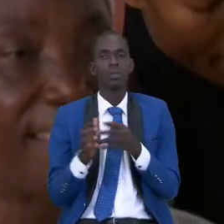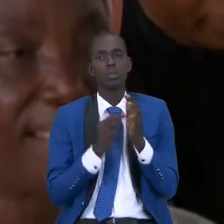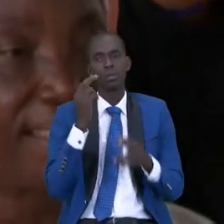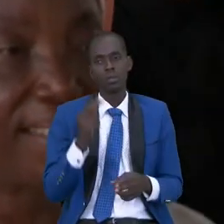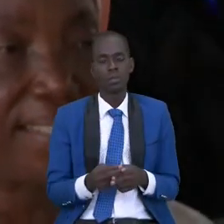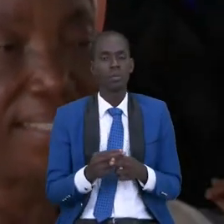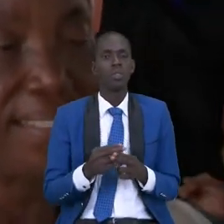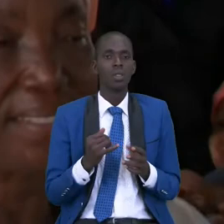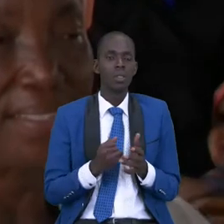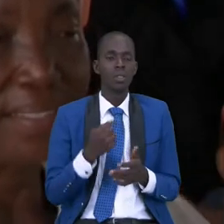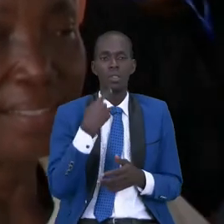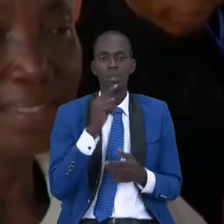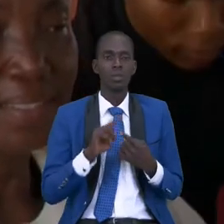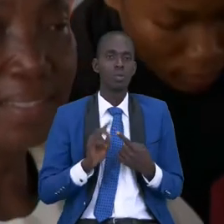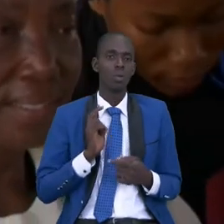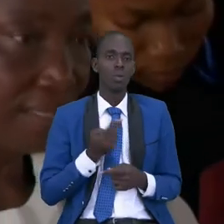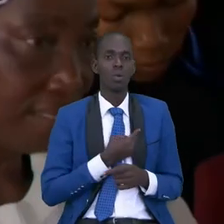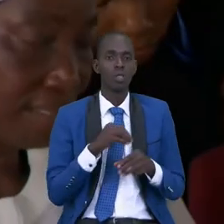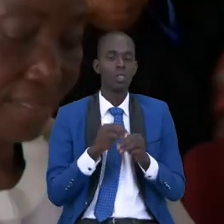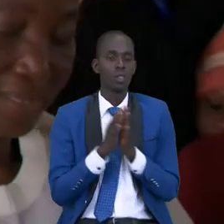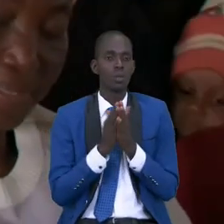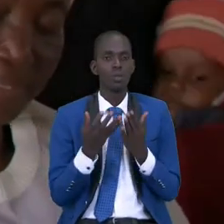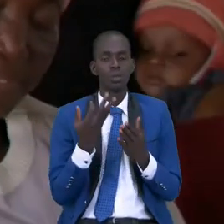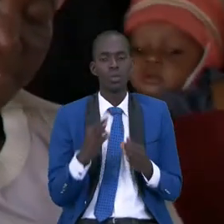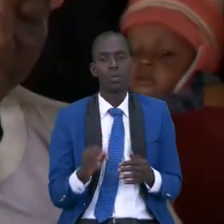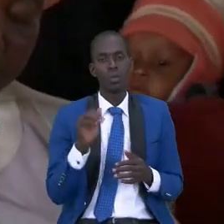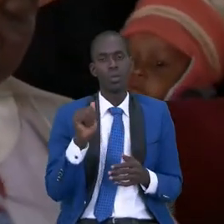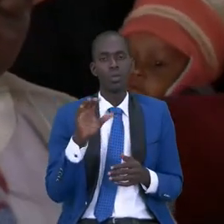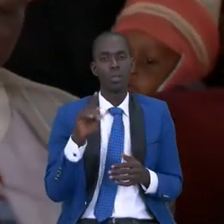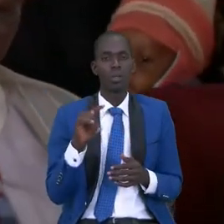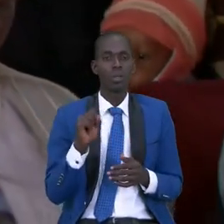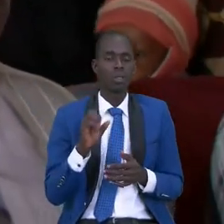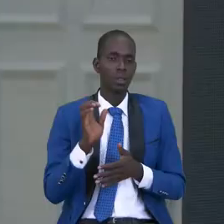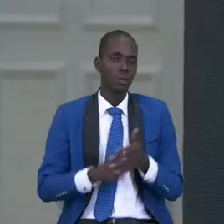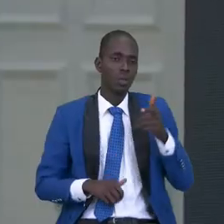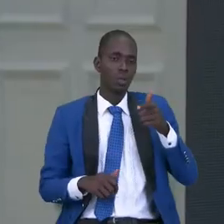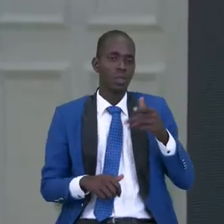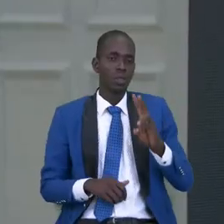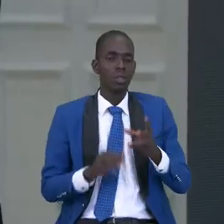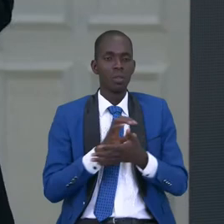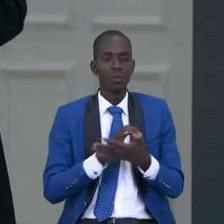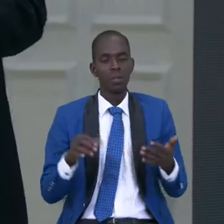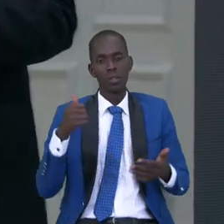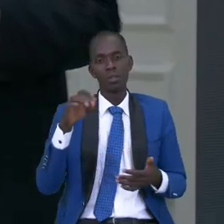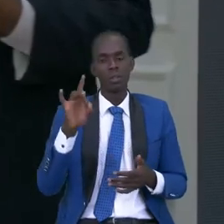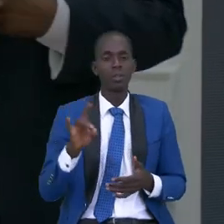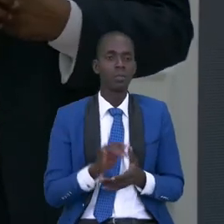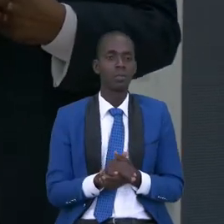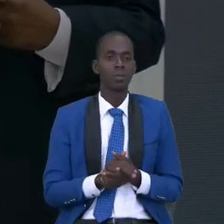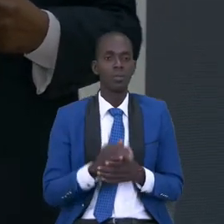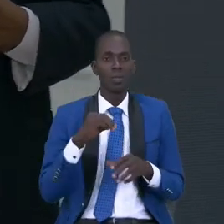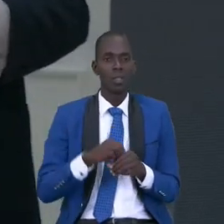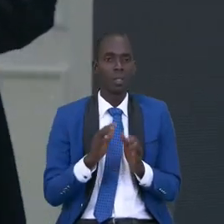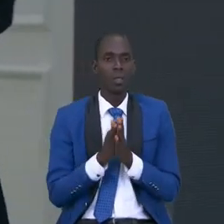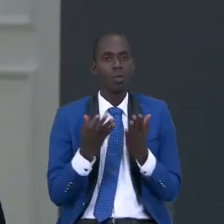It tells us in Acts chapter 26, and I'm reading from verse 18. In